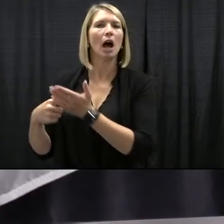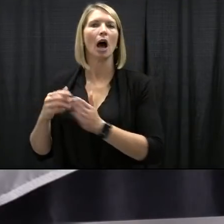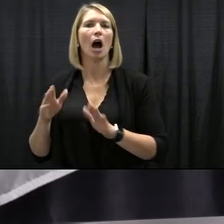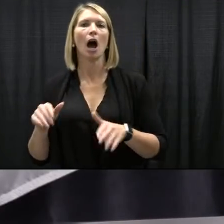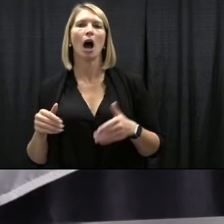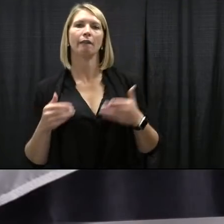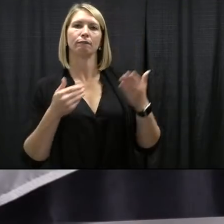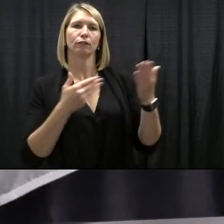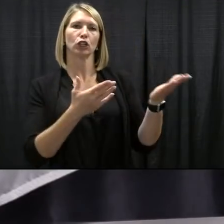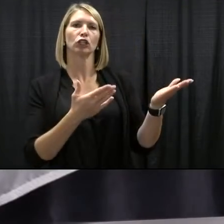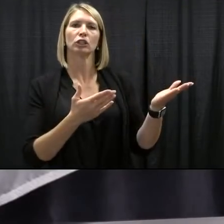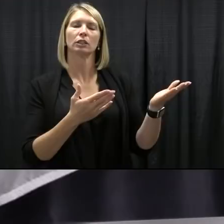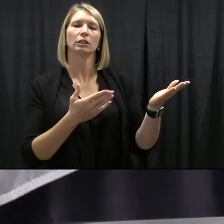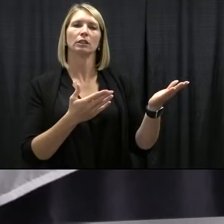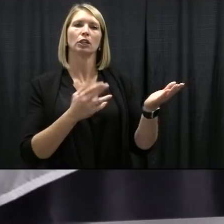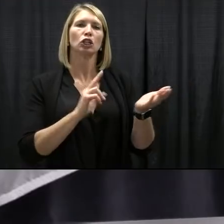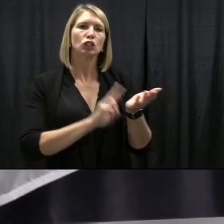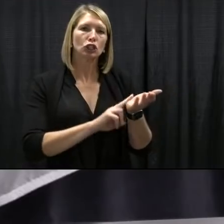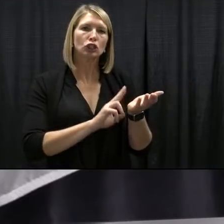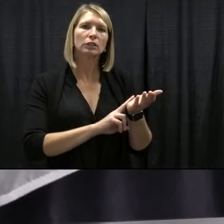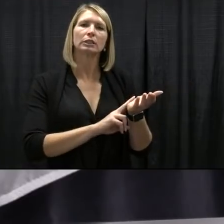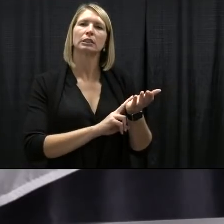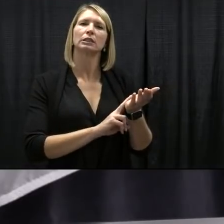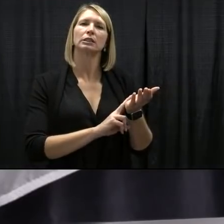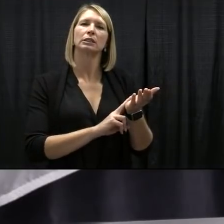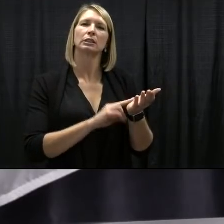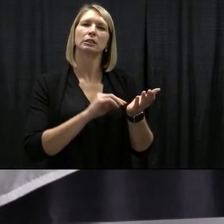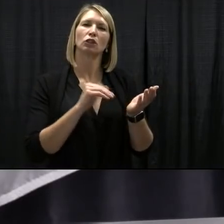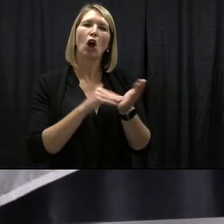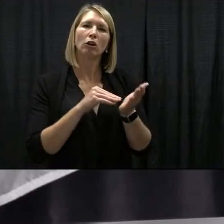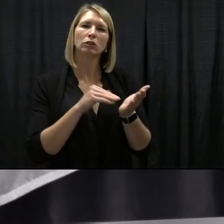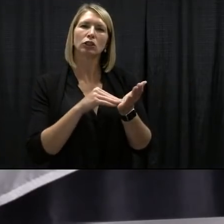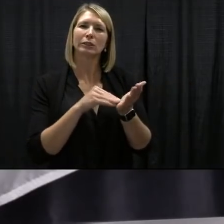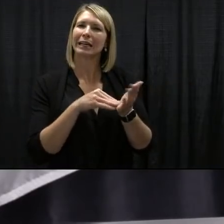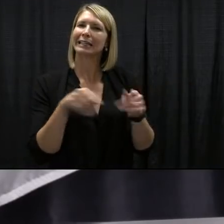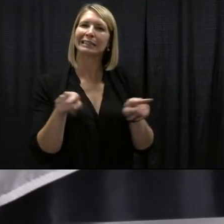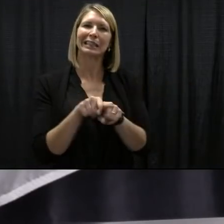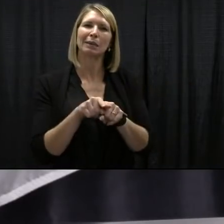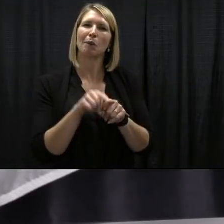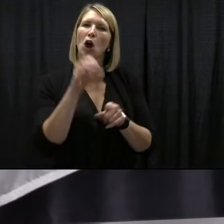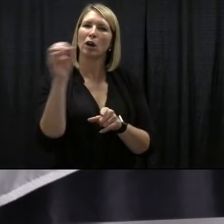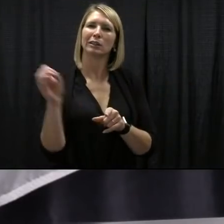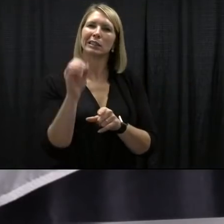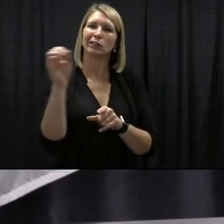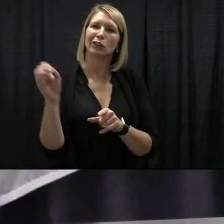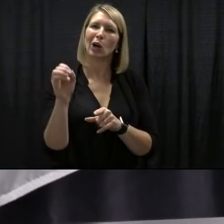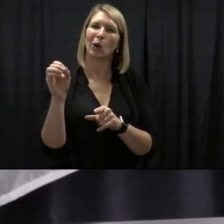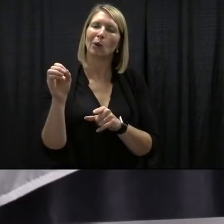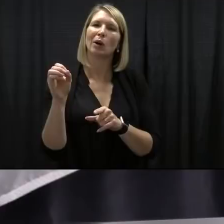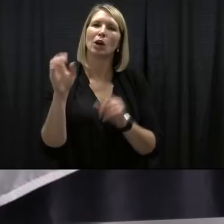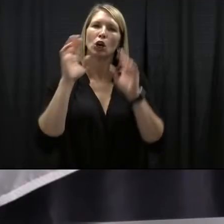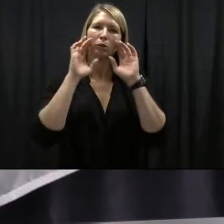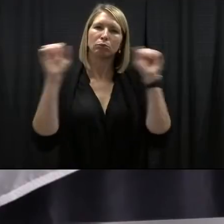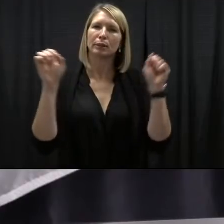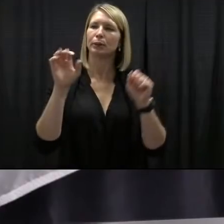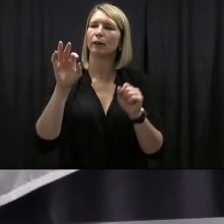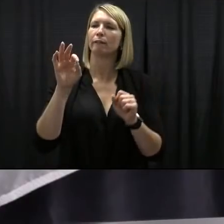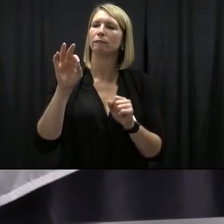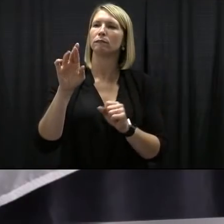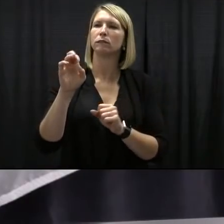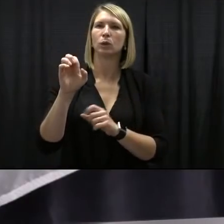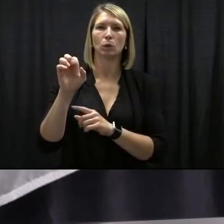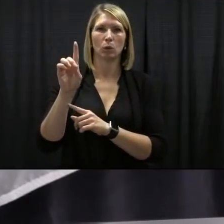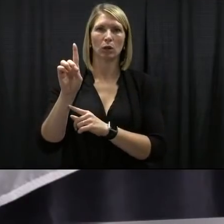similar resources to what we provided to Premier Ford in Ontario. He was supportive of that and open to